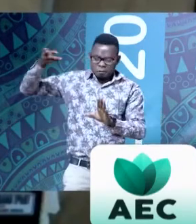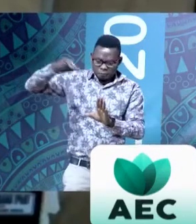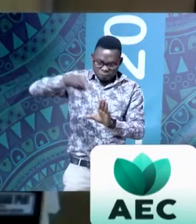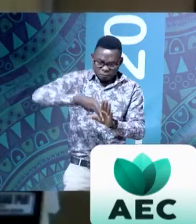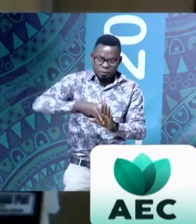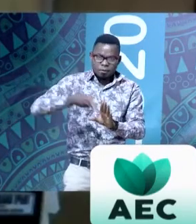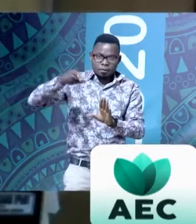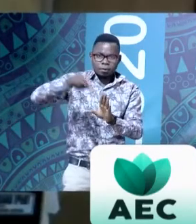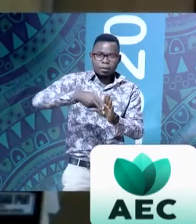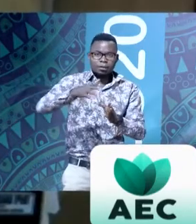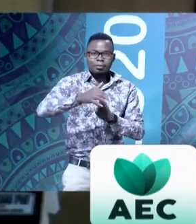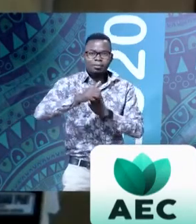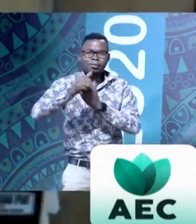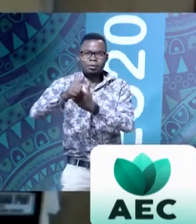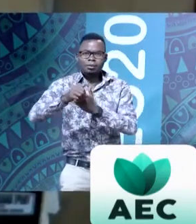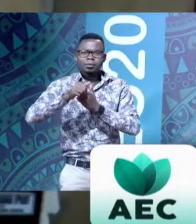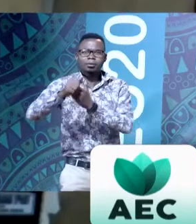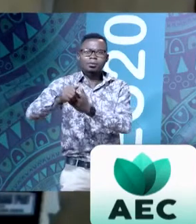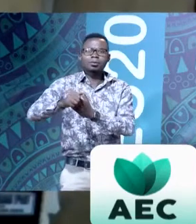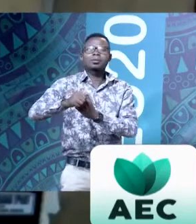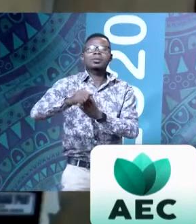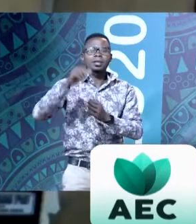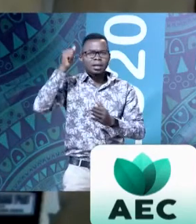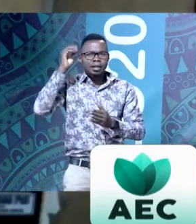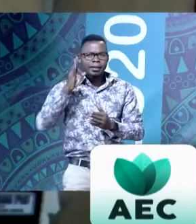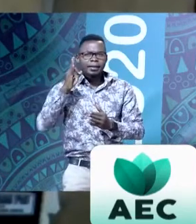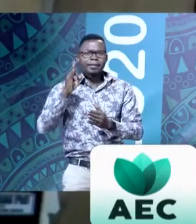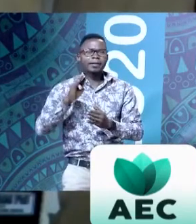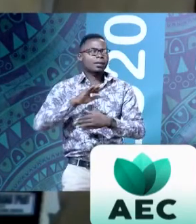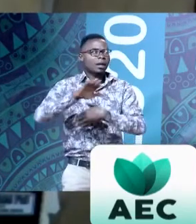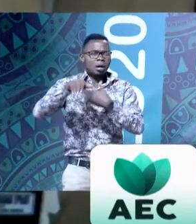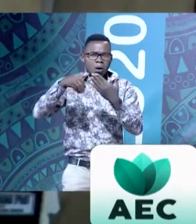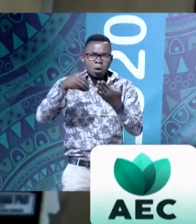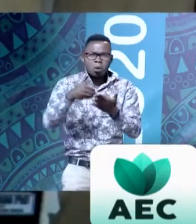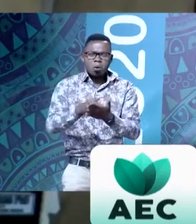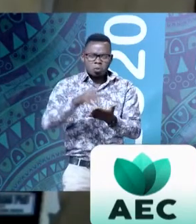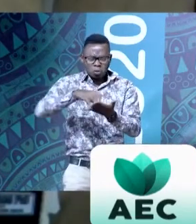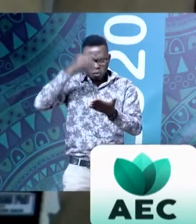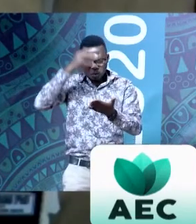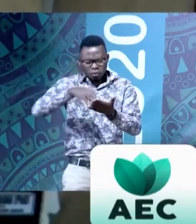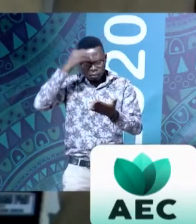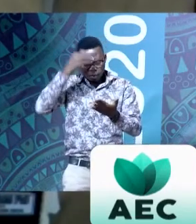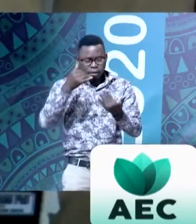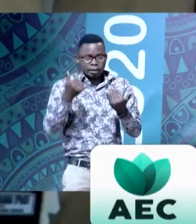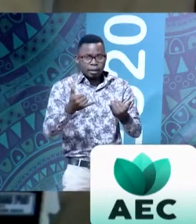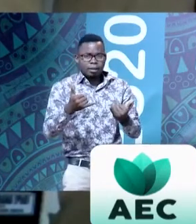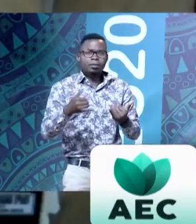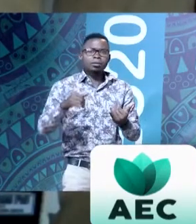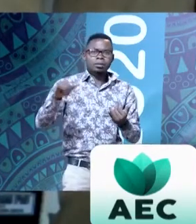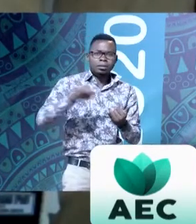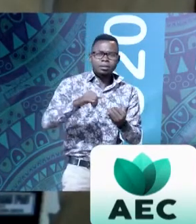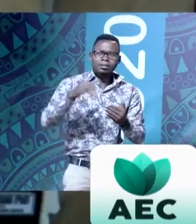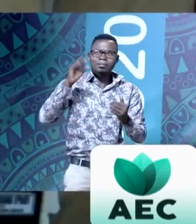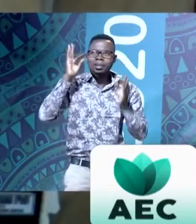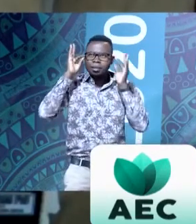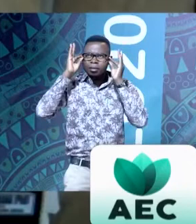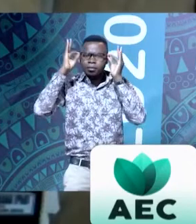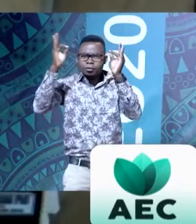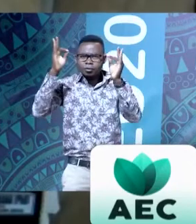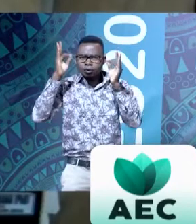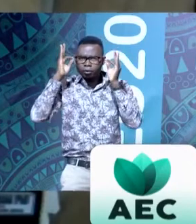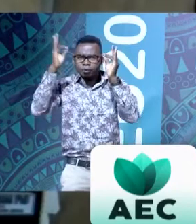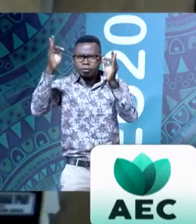take leadership echelons into their hand, to learn from the present so that they can drive the future of